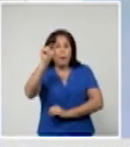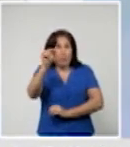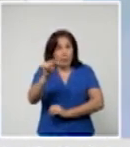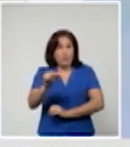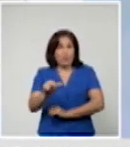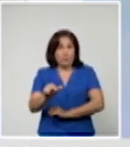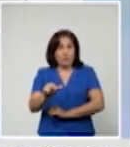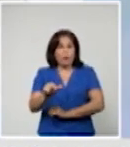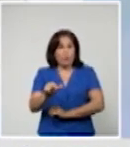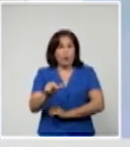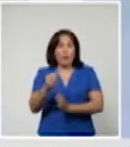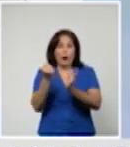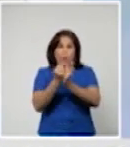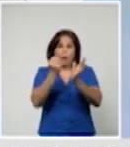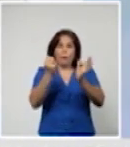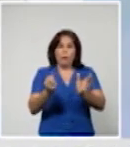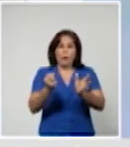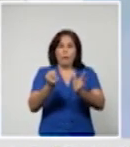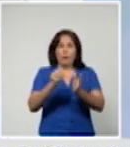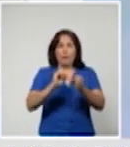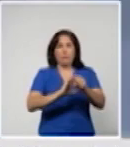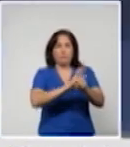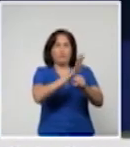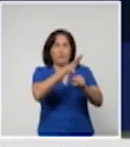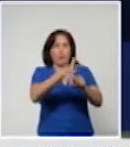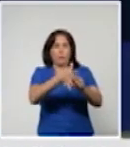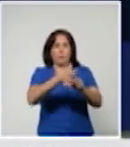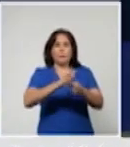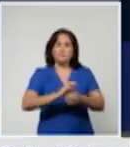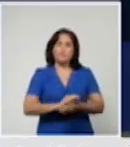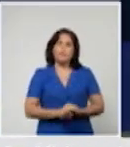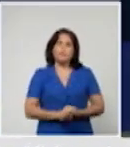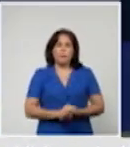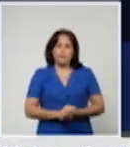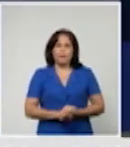281,595, of which